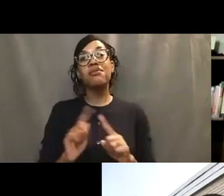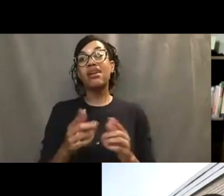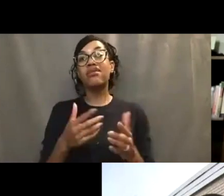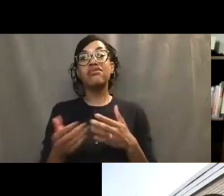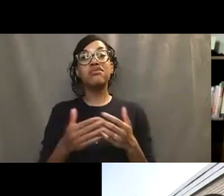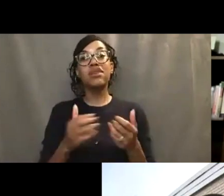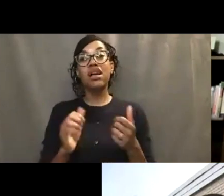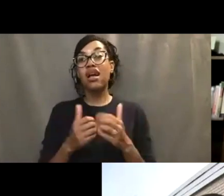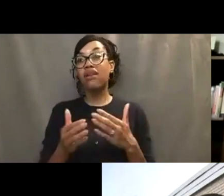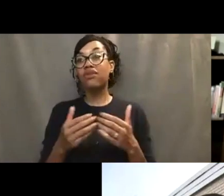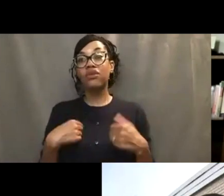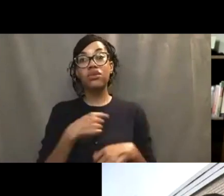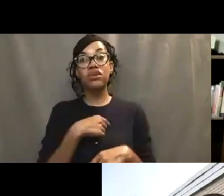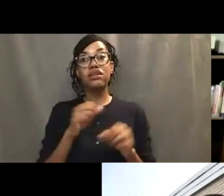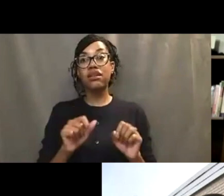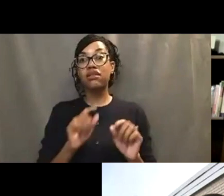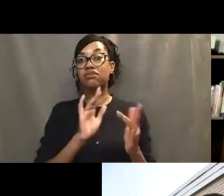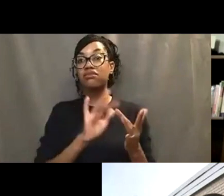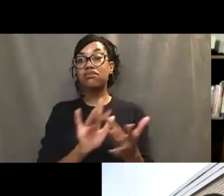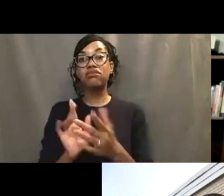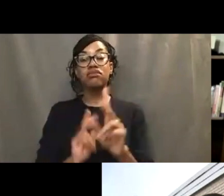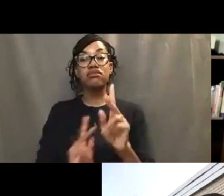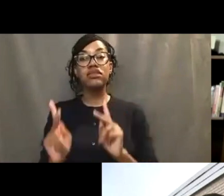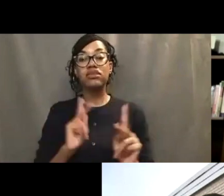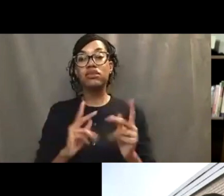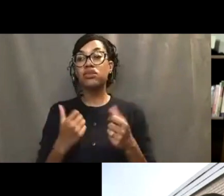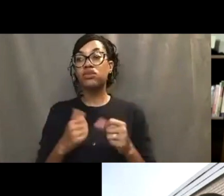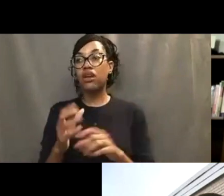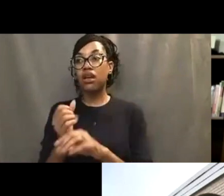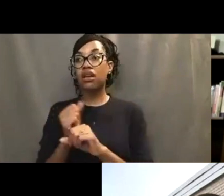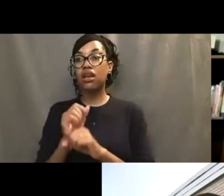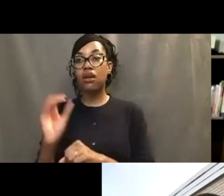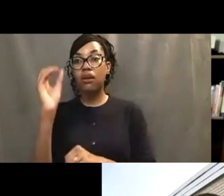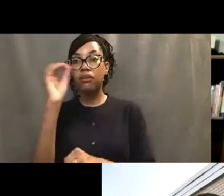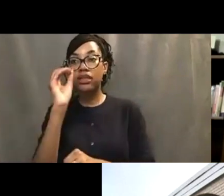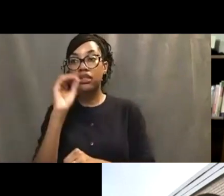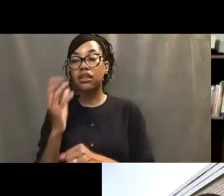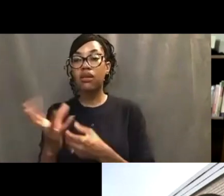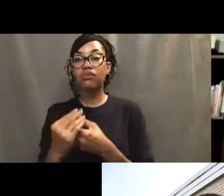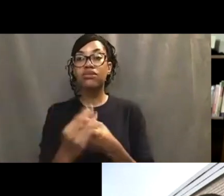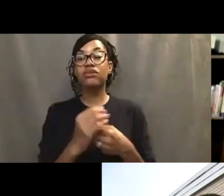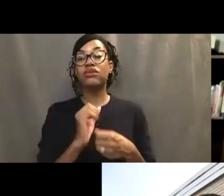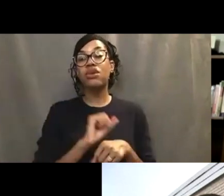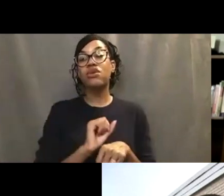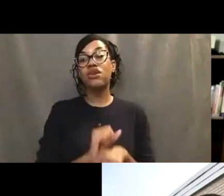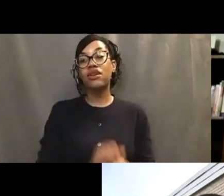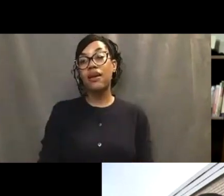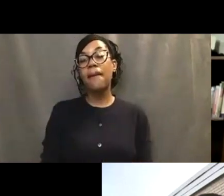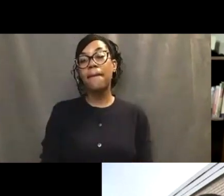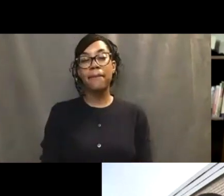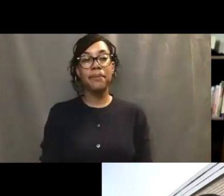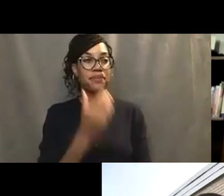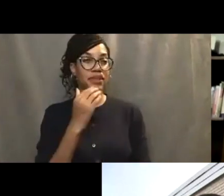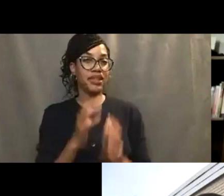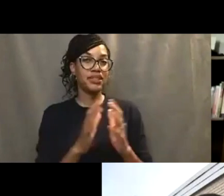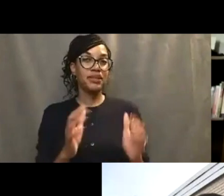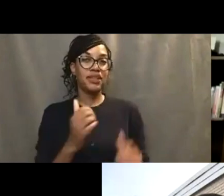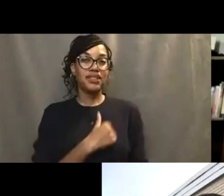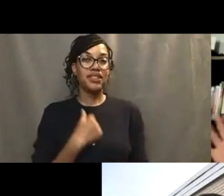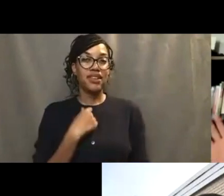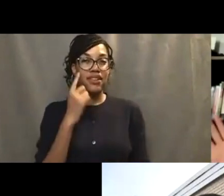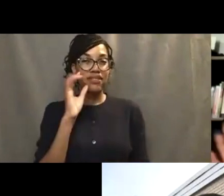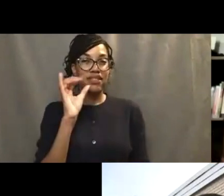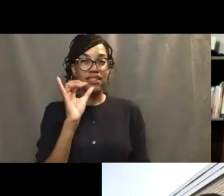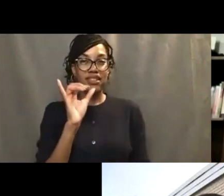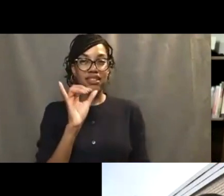we're out there trying to get their opinions and include them in the work. Thank you so much. And I apologize for that,